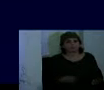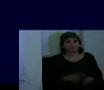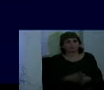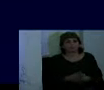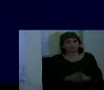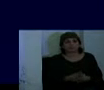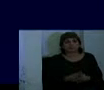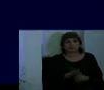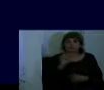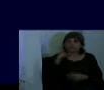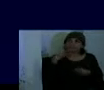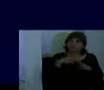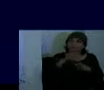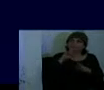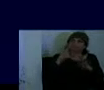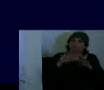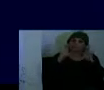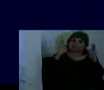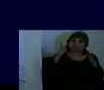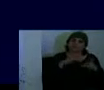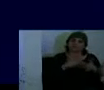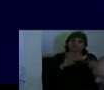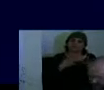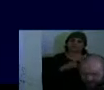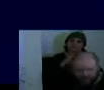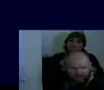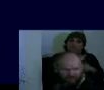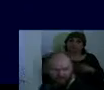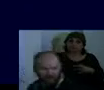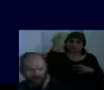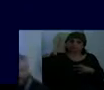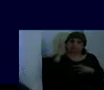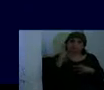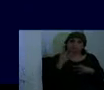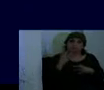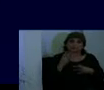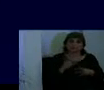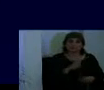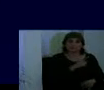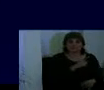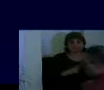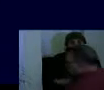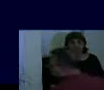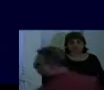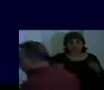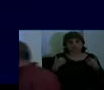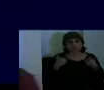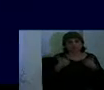Thank you.